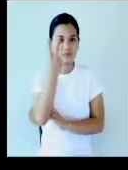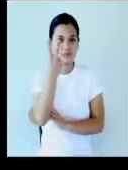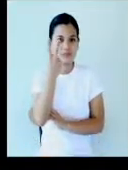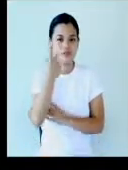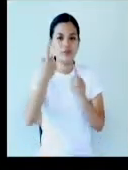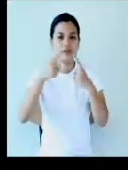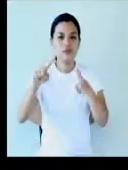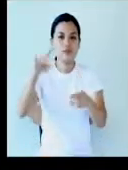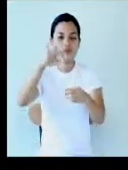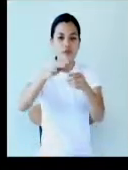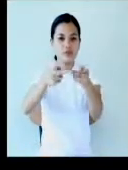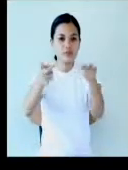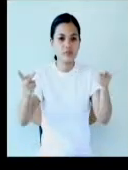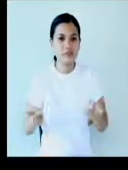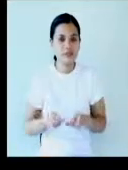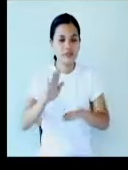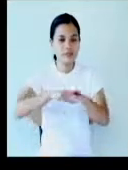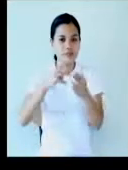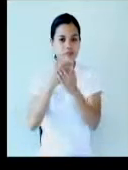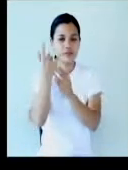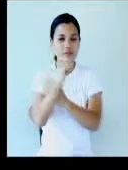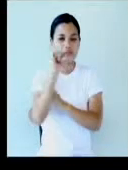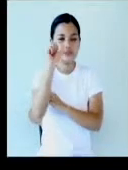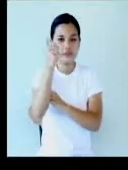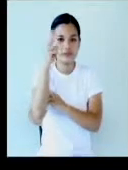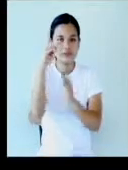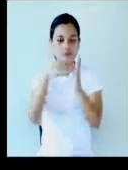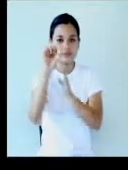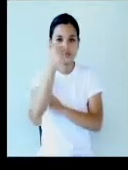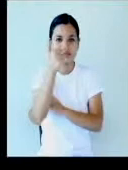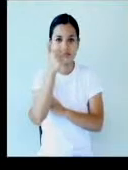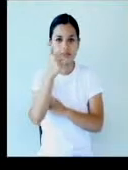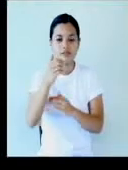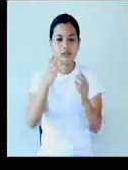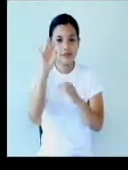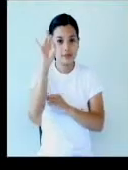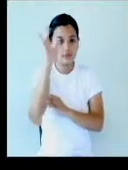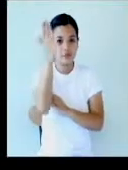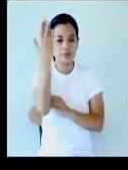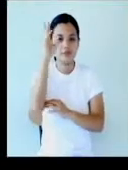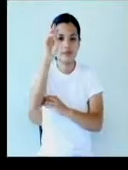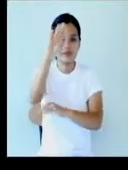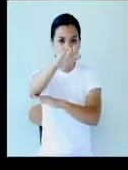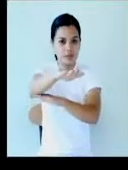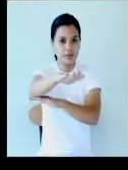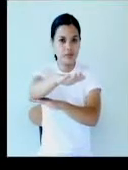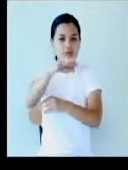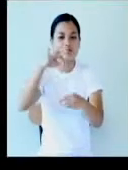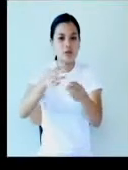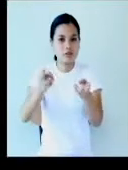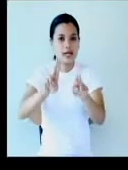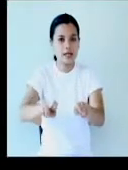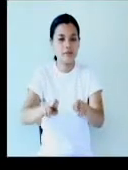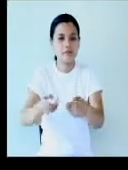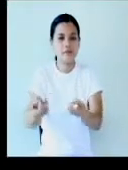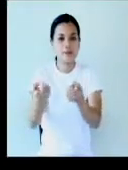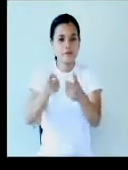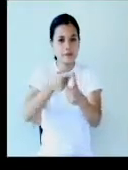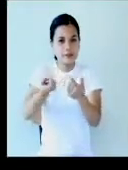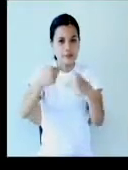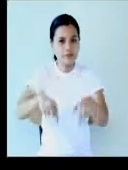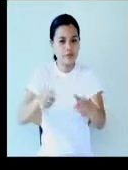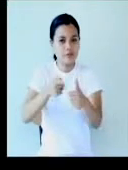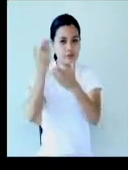Step 2. Go to your voting precinct on May 10, 2010 between 7 a.m. and 6 p.m. Voting will happen on a